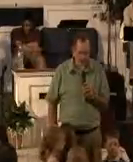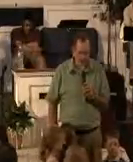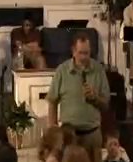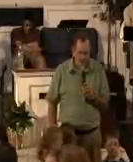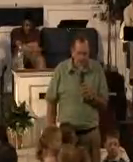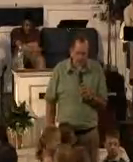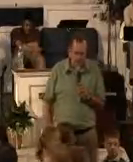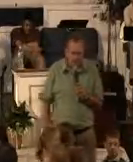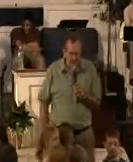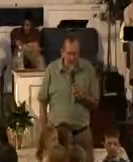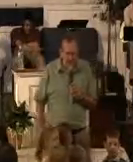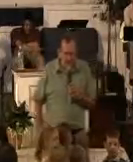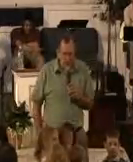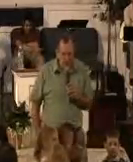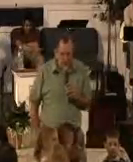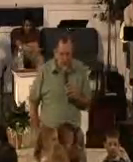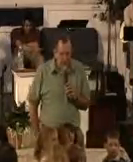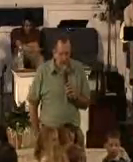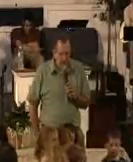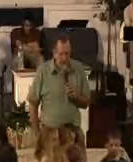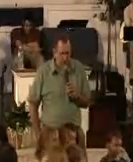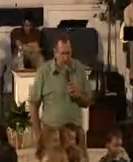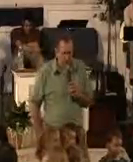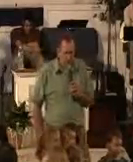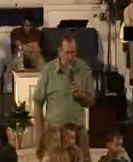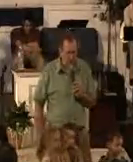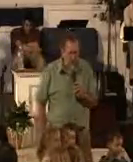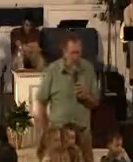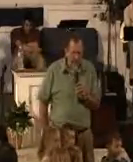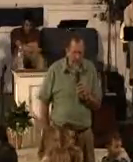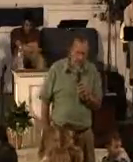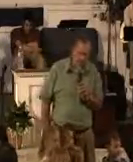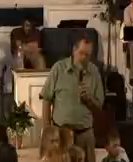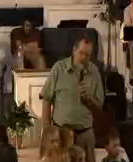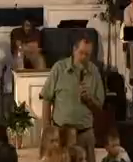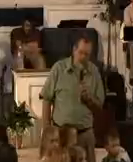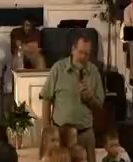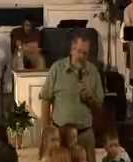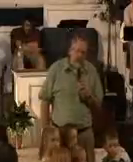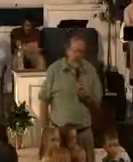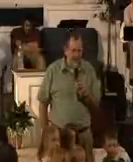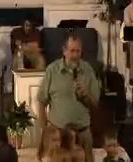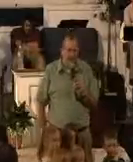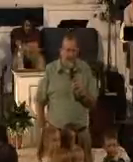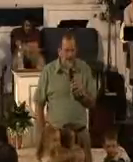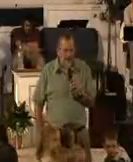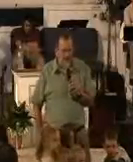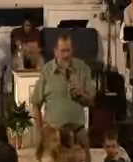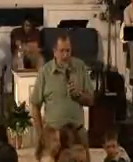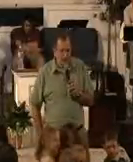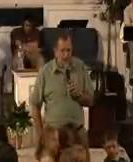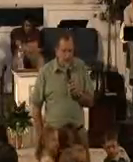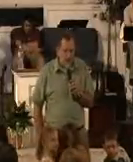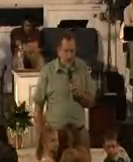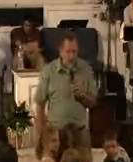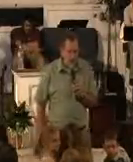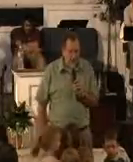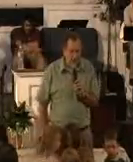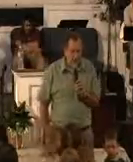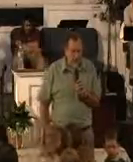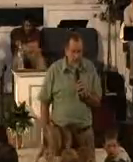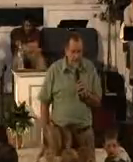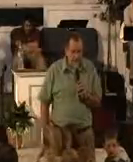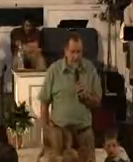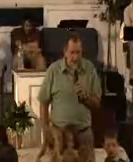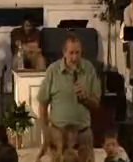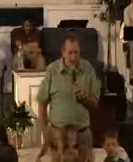to continue to move this ministry forward. Father, we pray not only for an adequate supply, but a full supply of